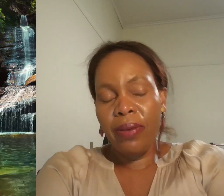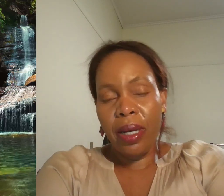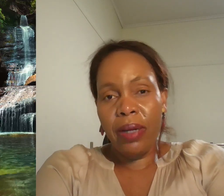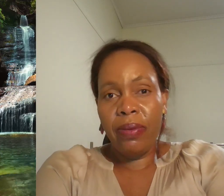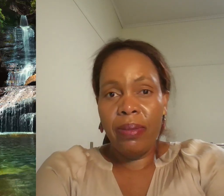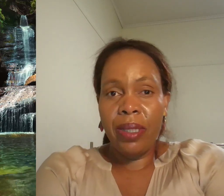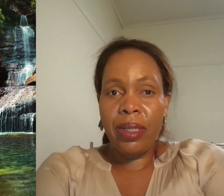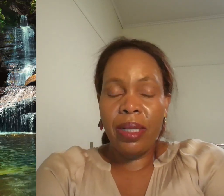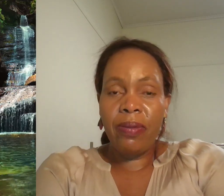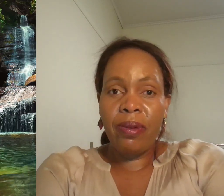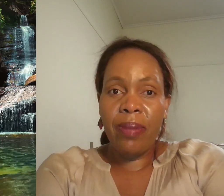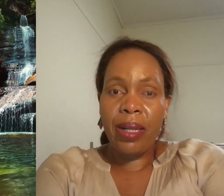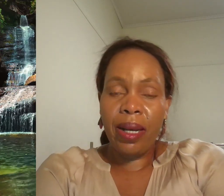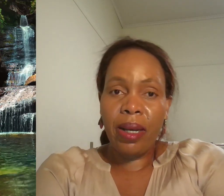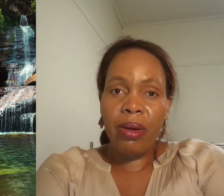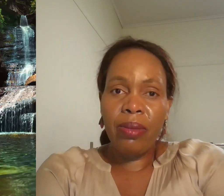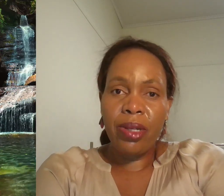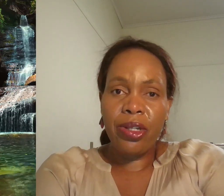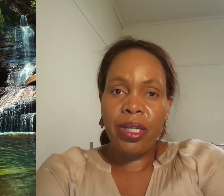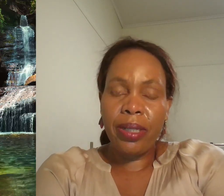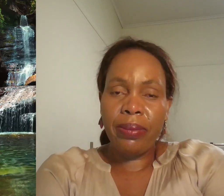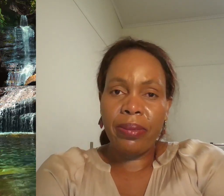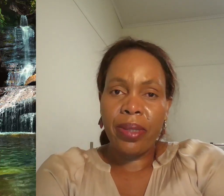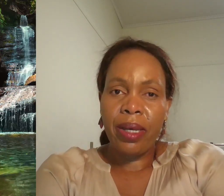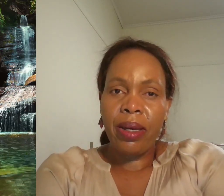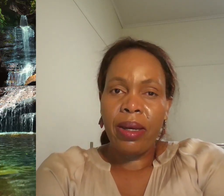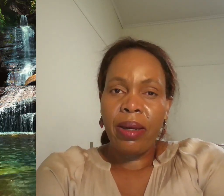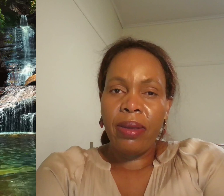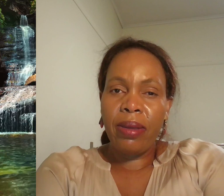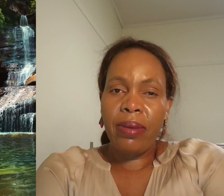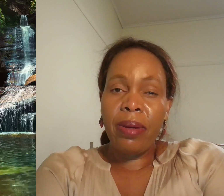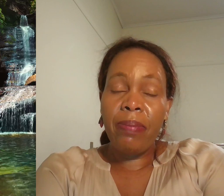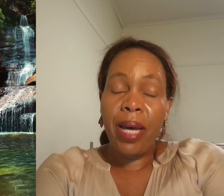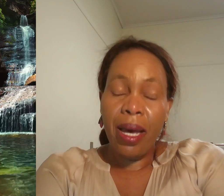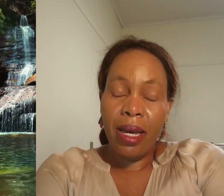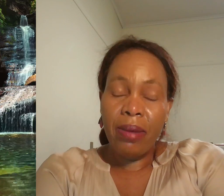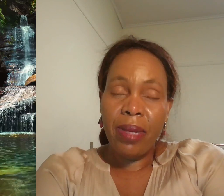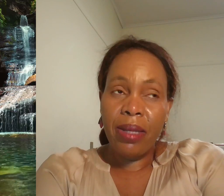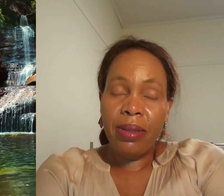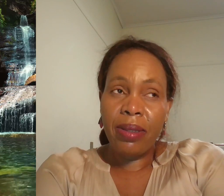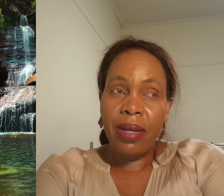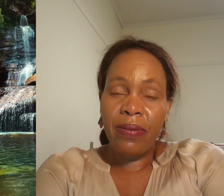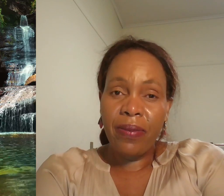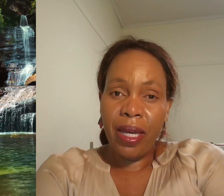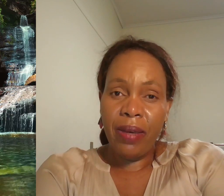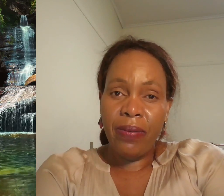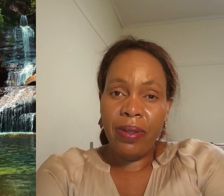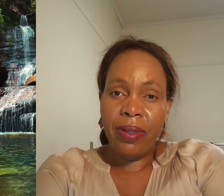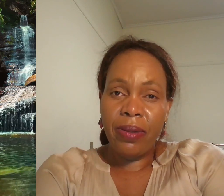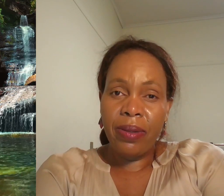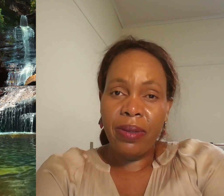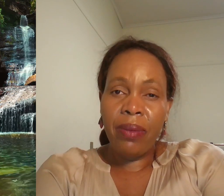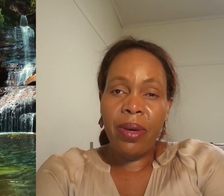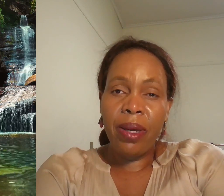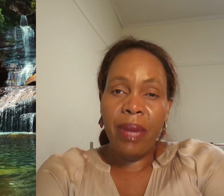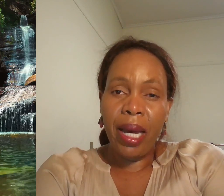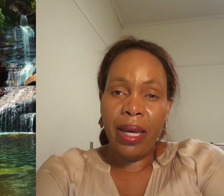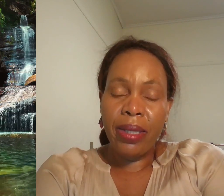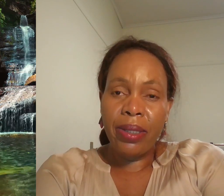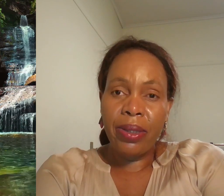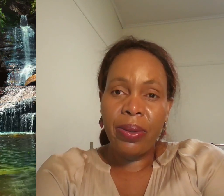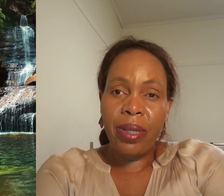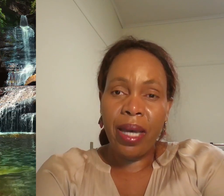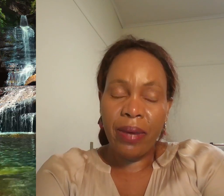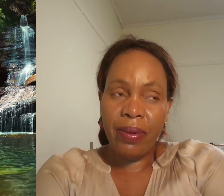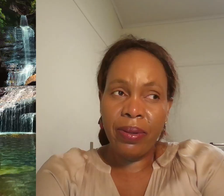As you have heard from this clip from Madlanga Commission, there were payments and favors that were